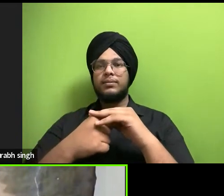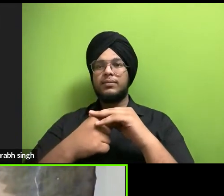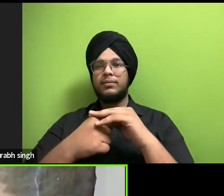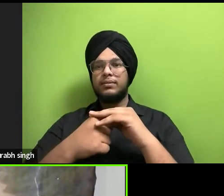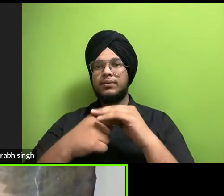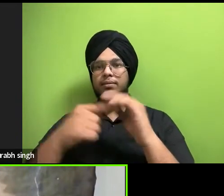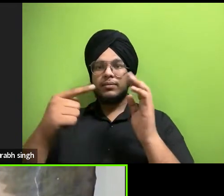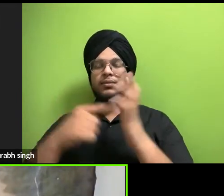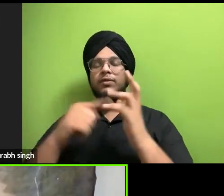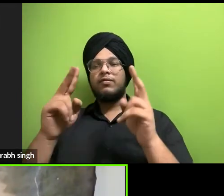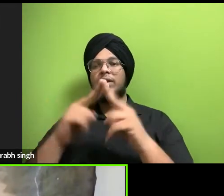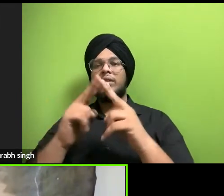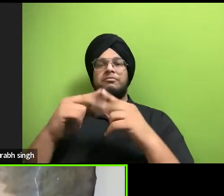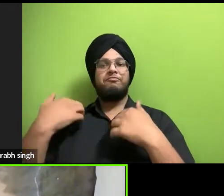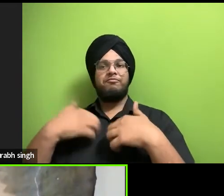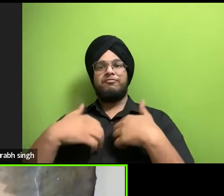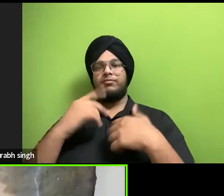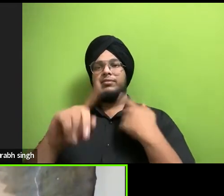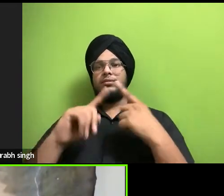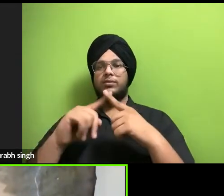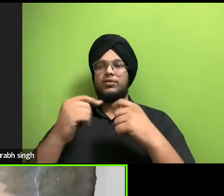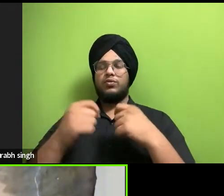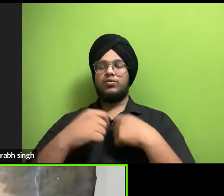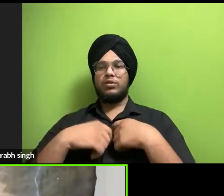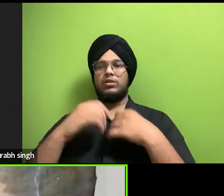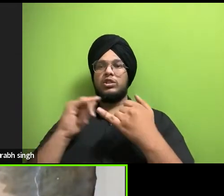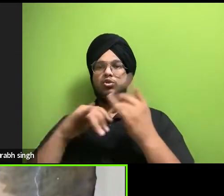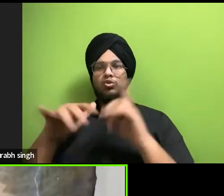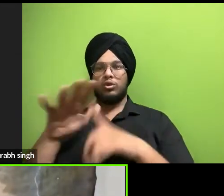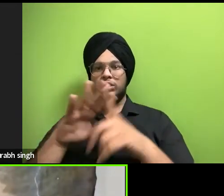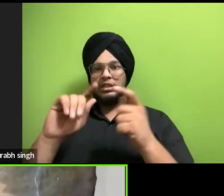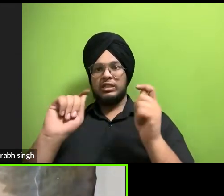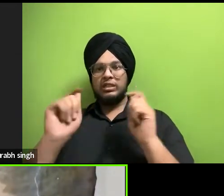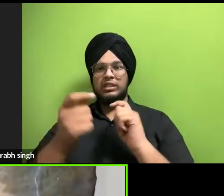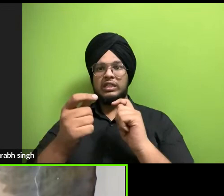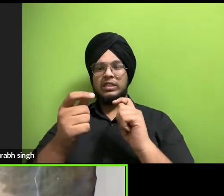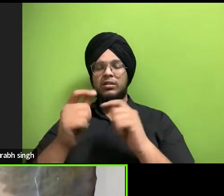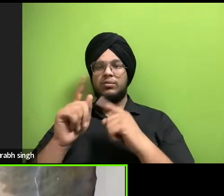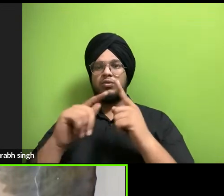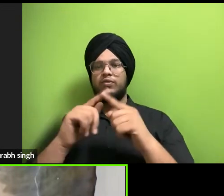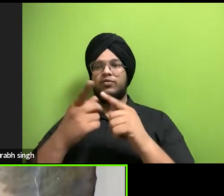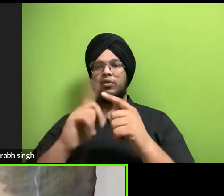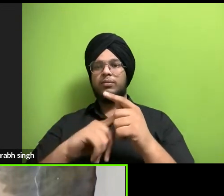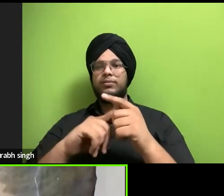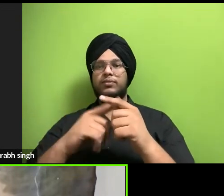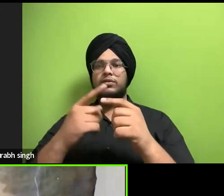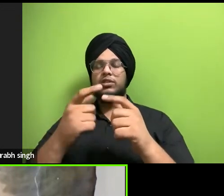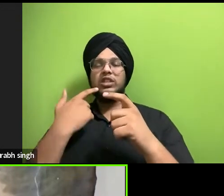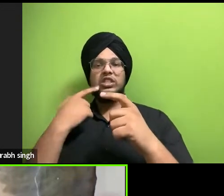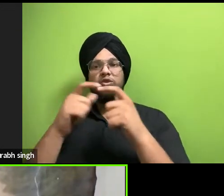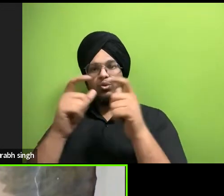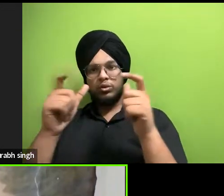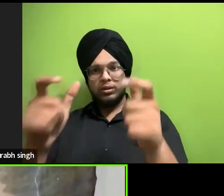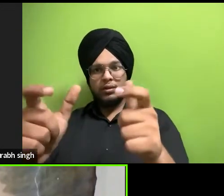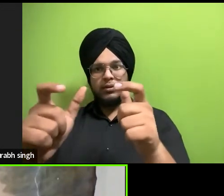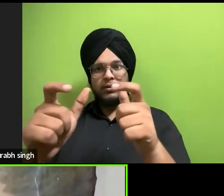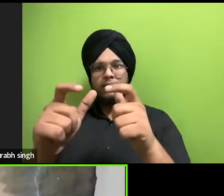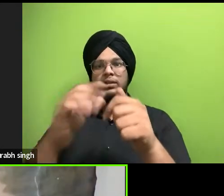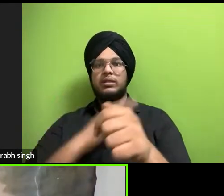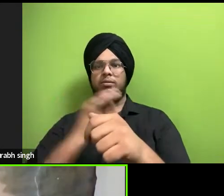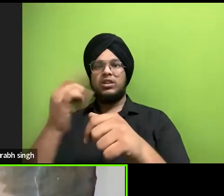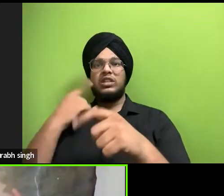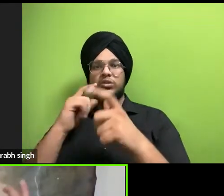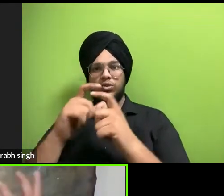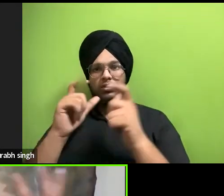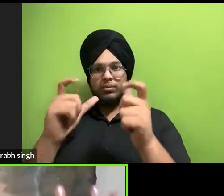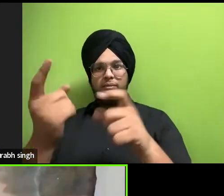it's very interesting that our situation has shaped what the institution, the spirit of the